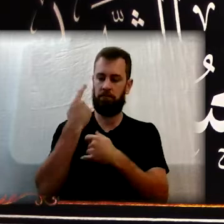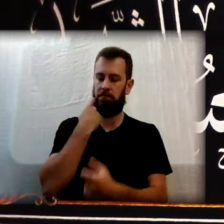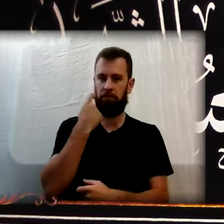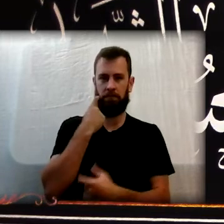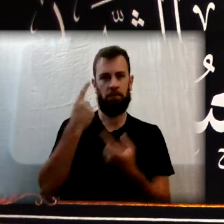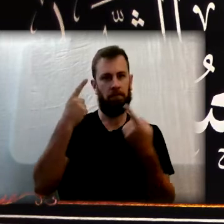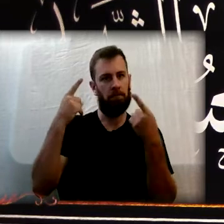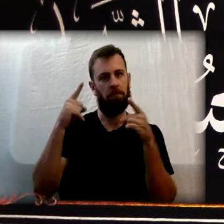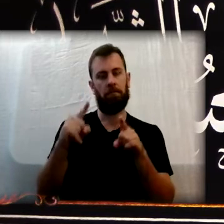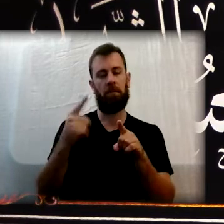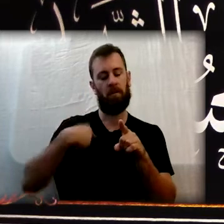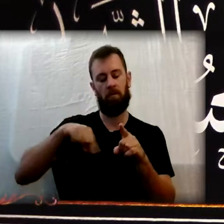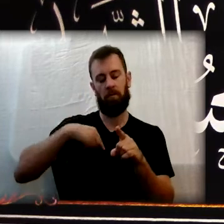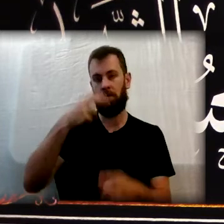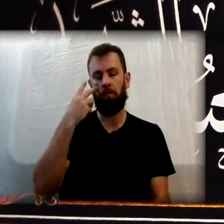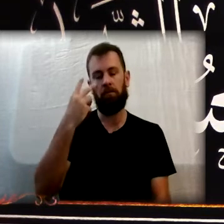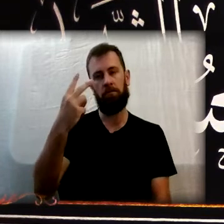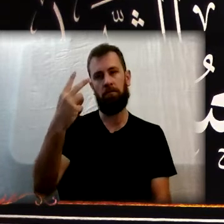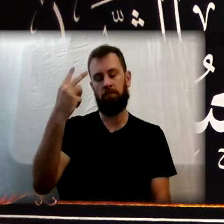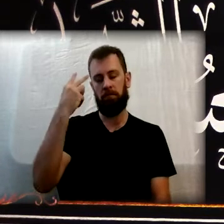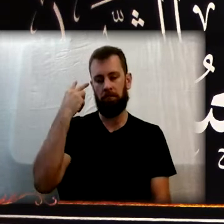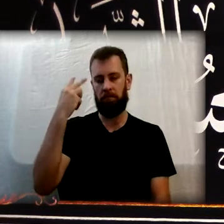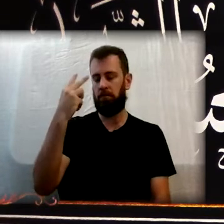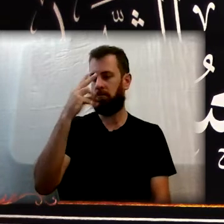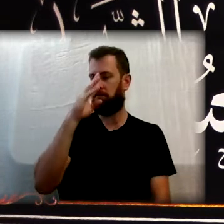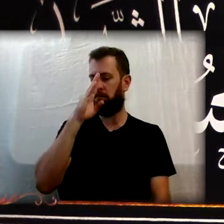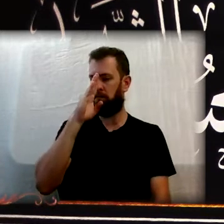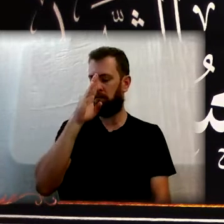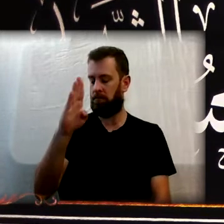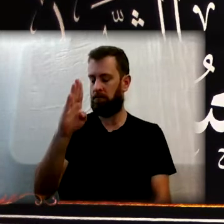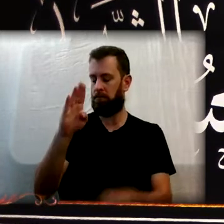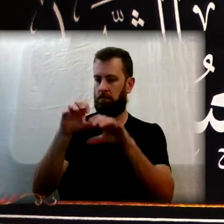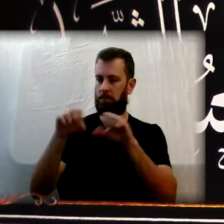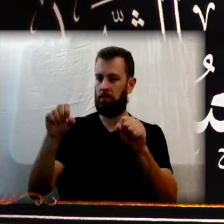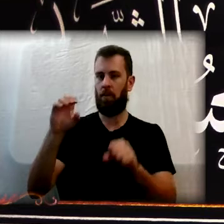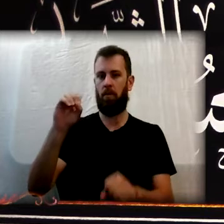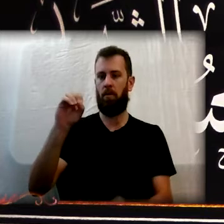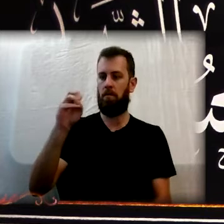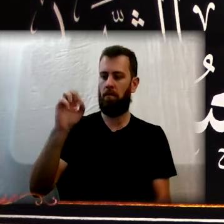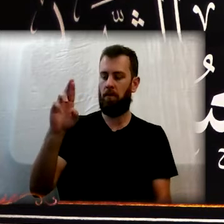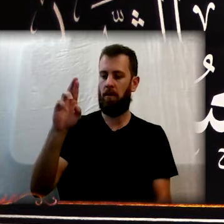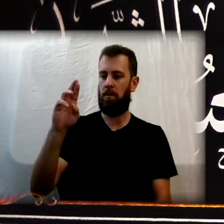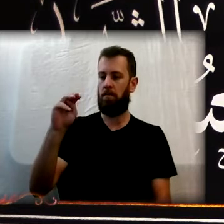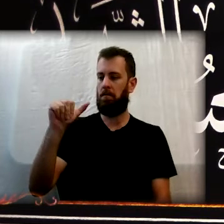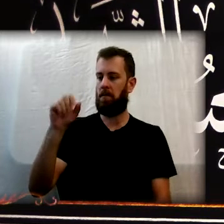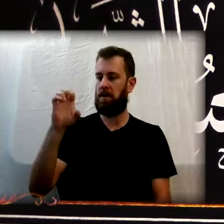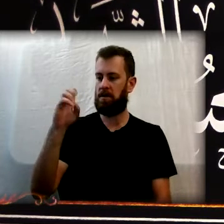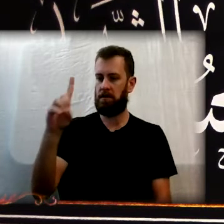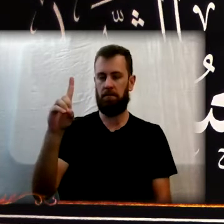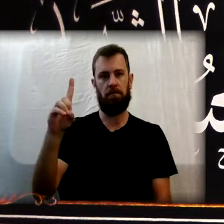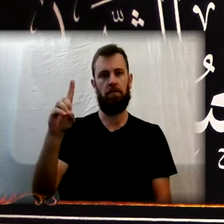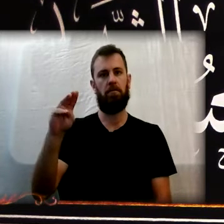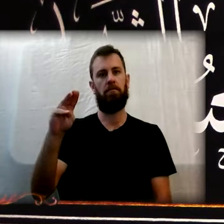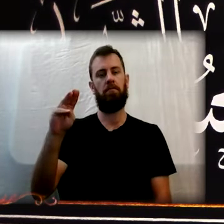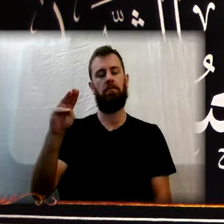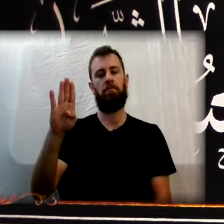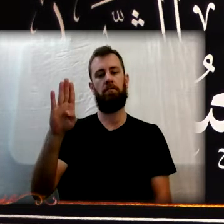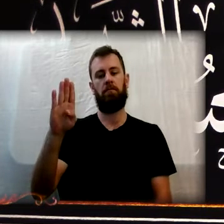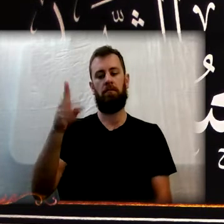the eve in which we remember Ummul Masaib, Zainab Kubra alayha